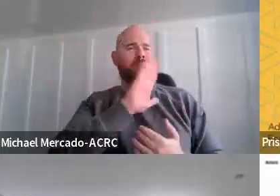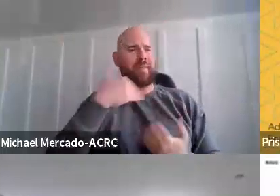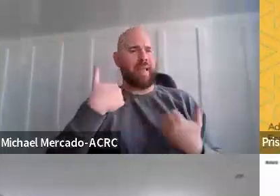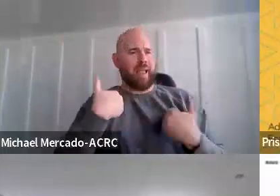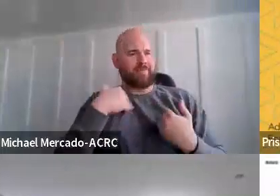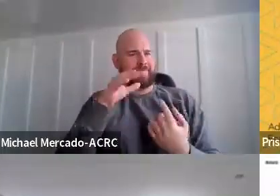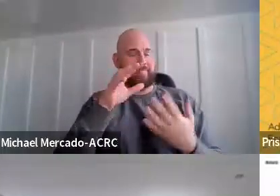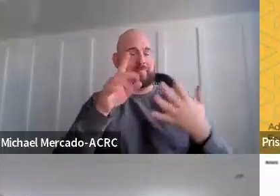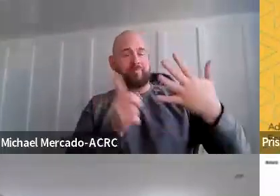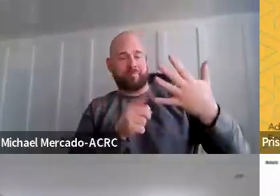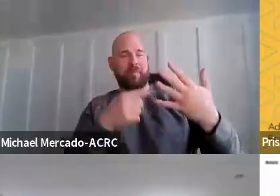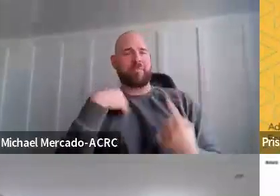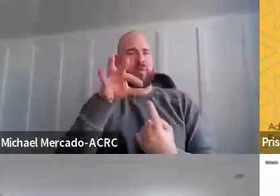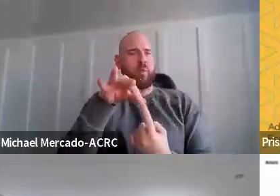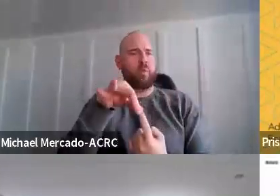American Sign Language.